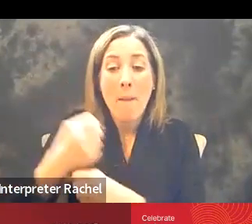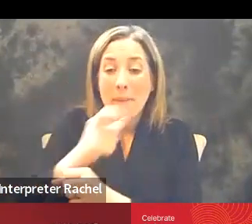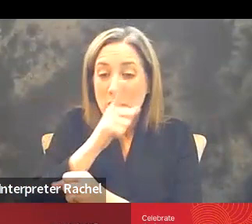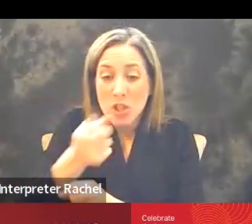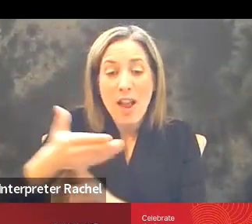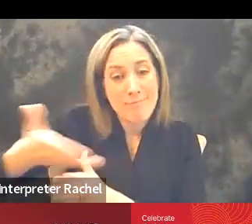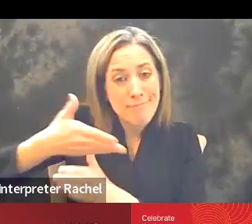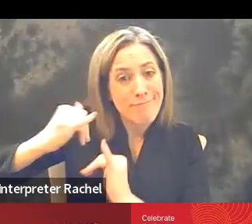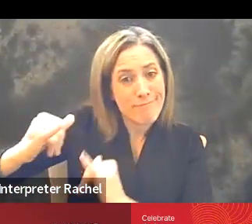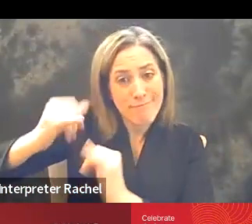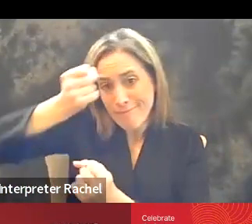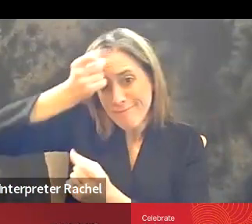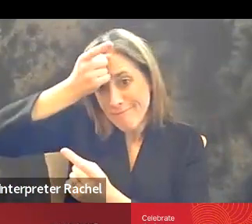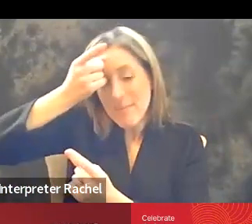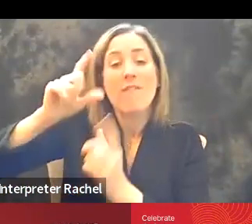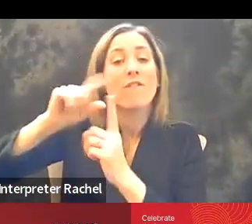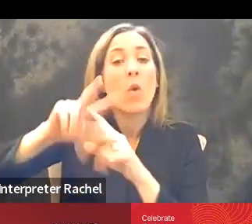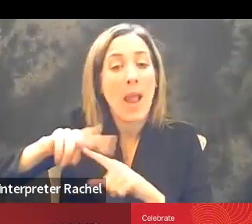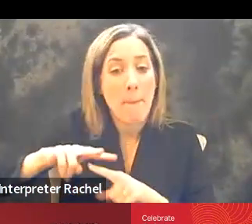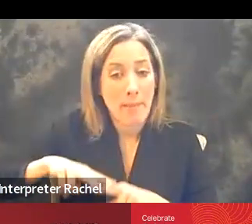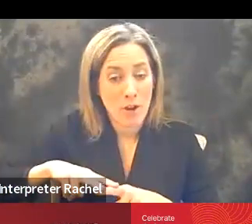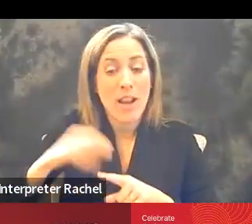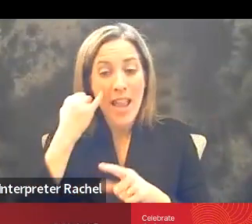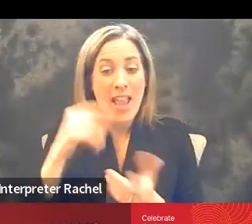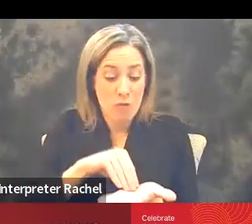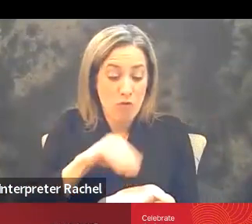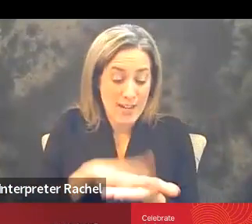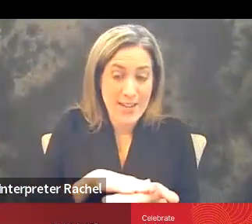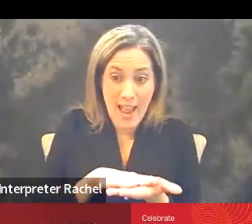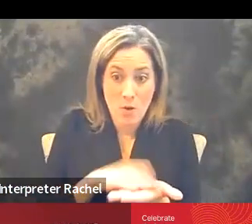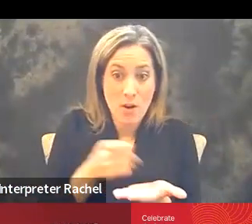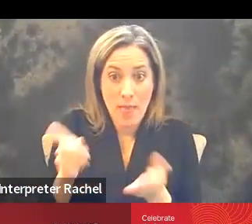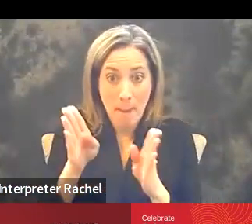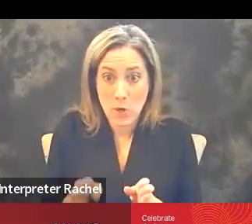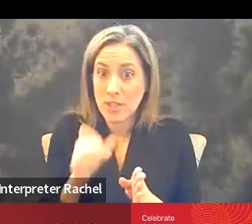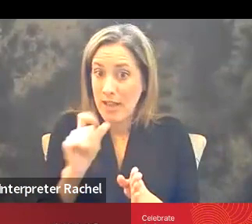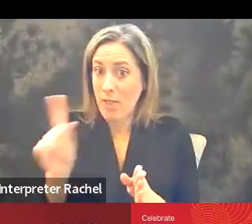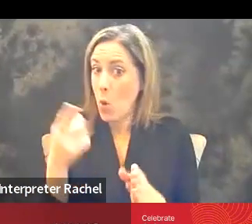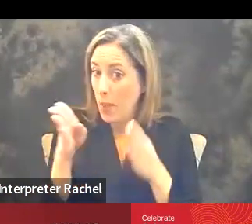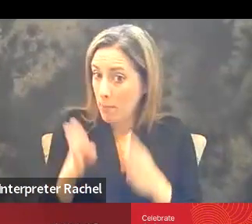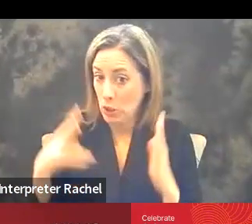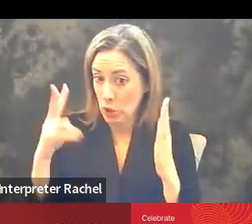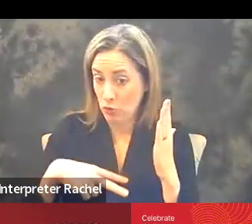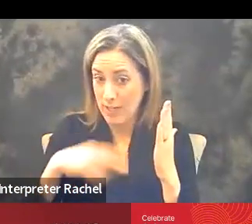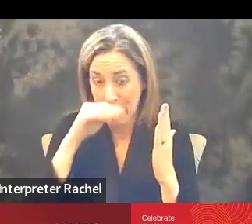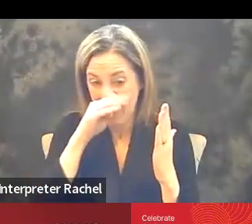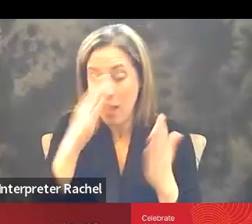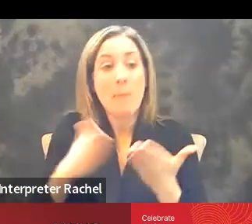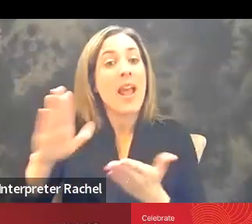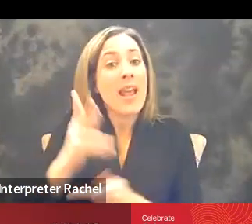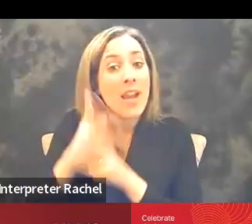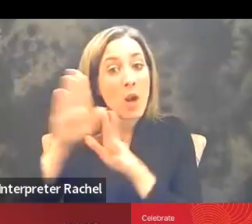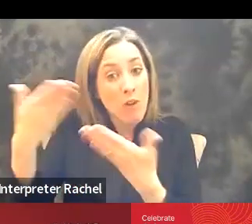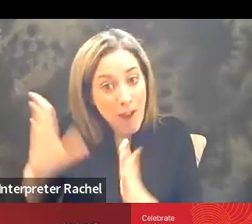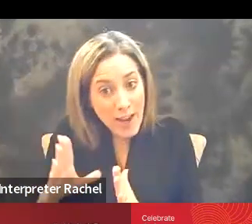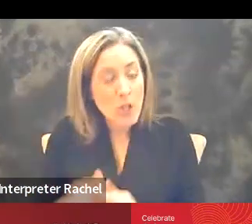of vocabulary. So things that are written down, because they're not necessarily the only ones that are going to read that, right? Like their care providers, their